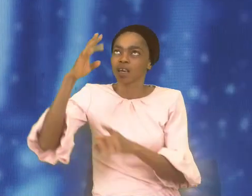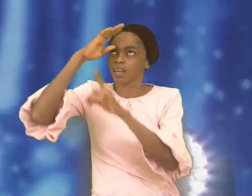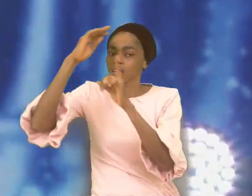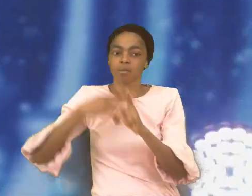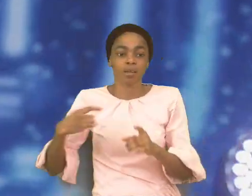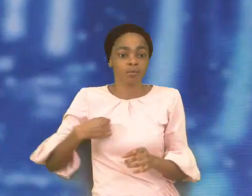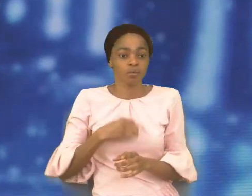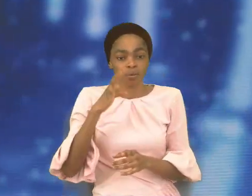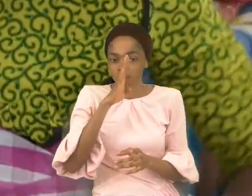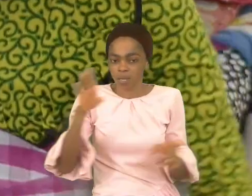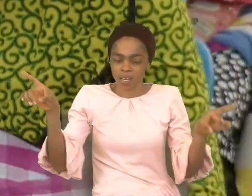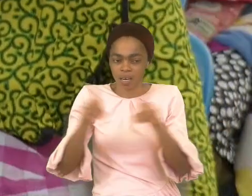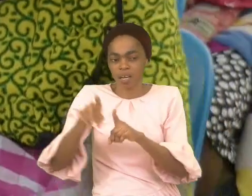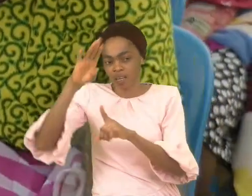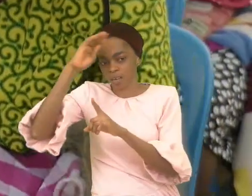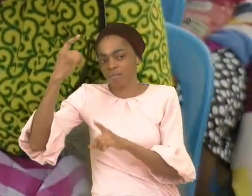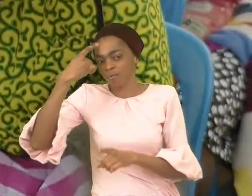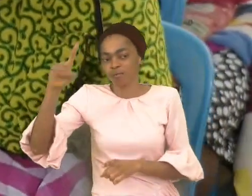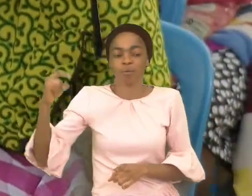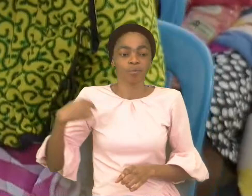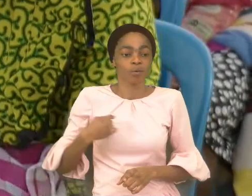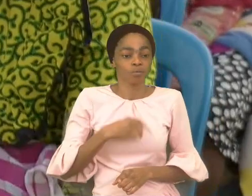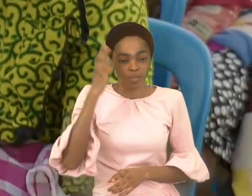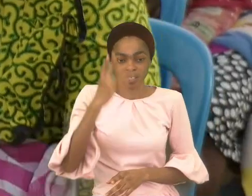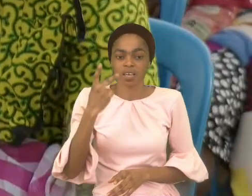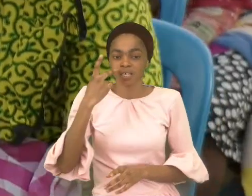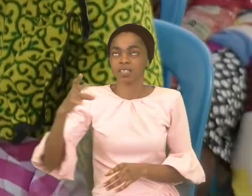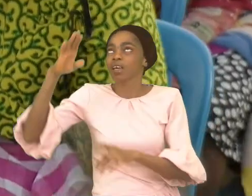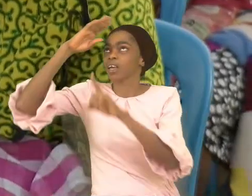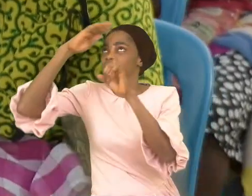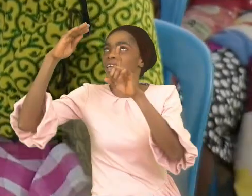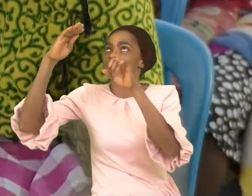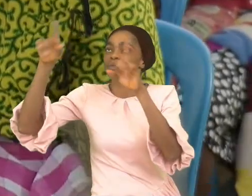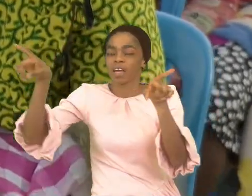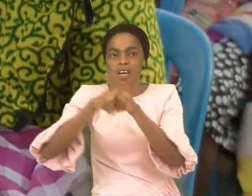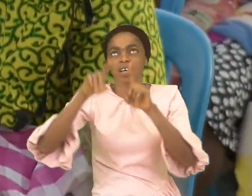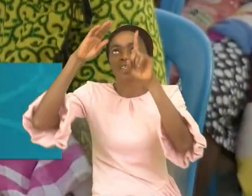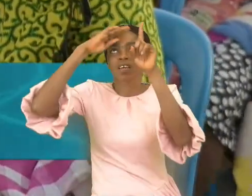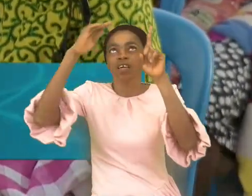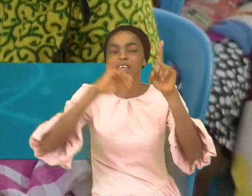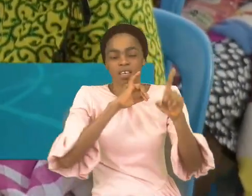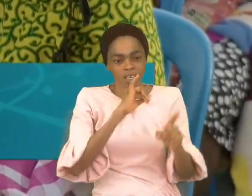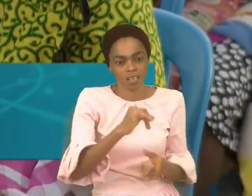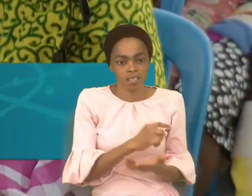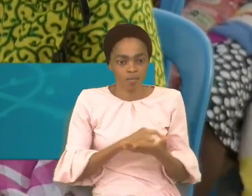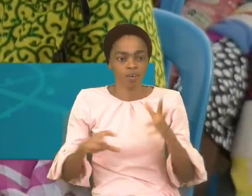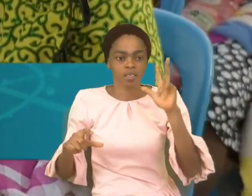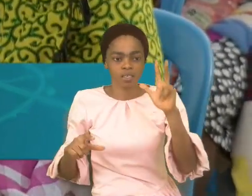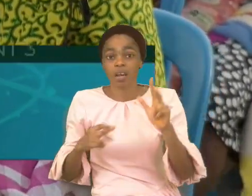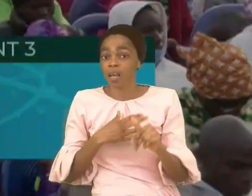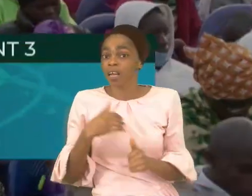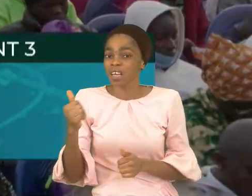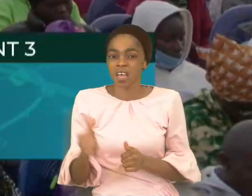at verse 3, in verse 3 there, and every man that has this hope